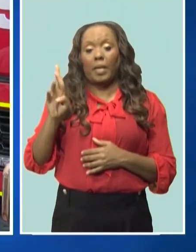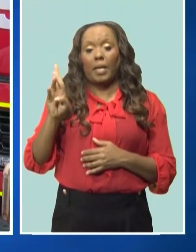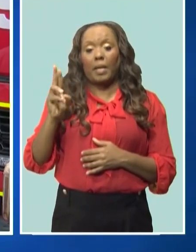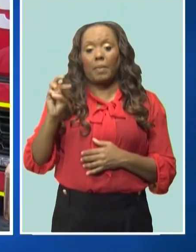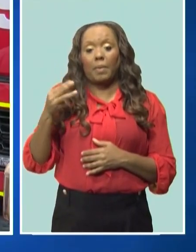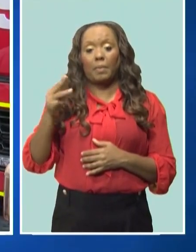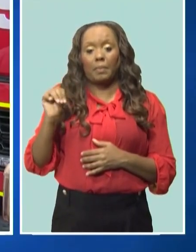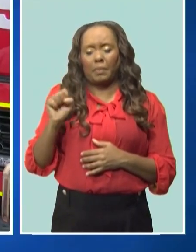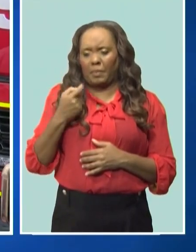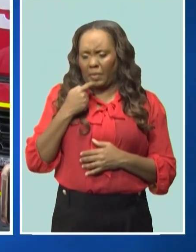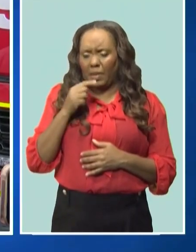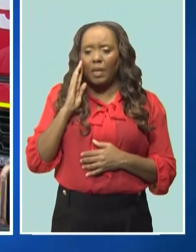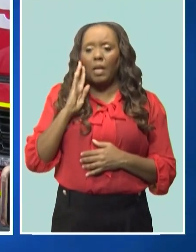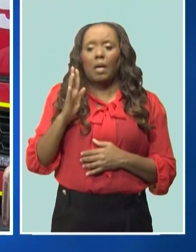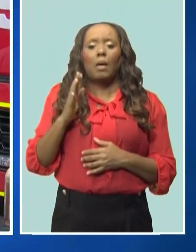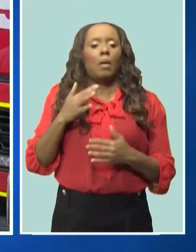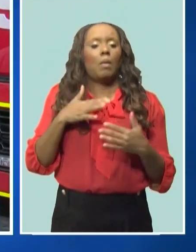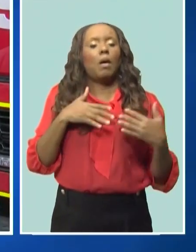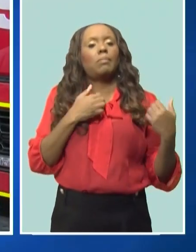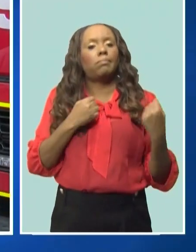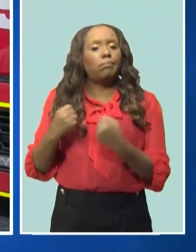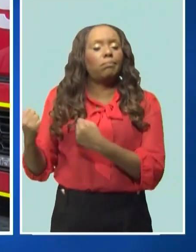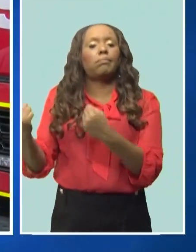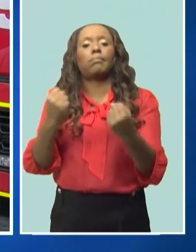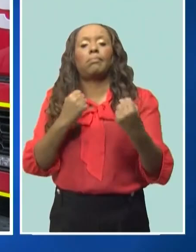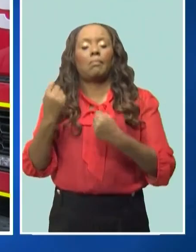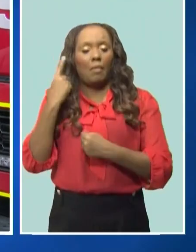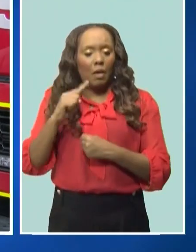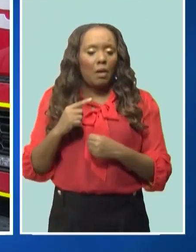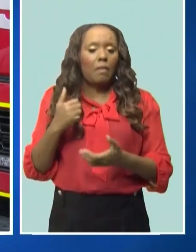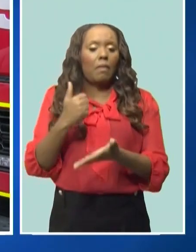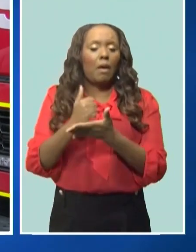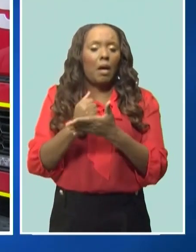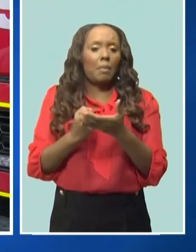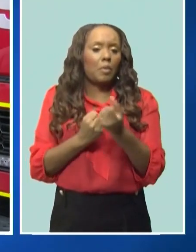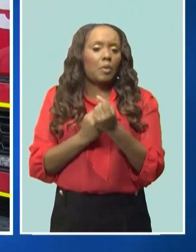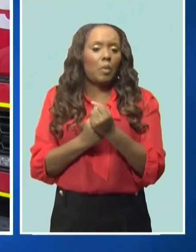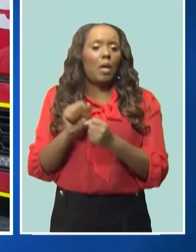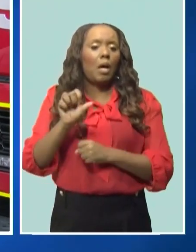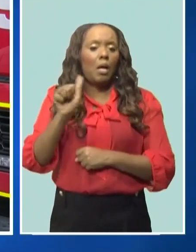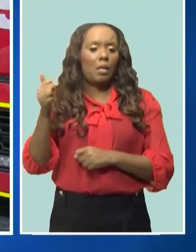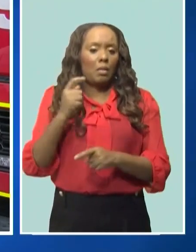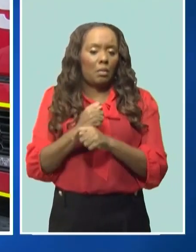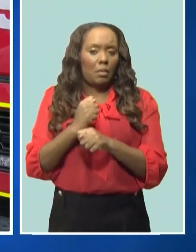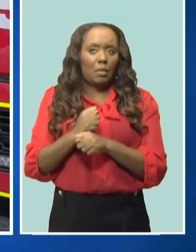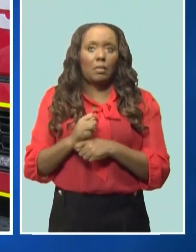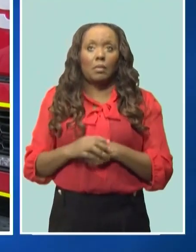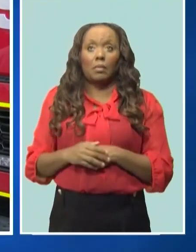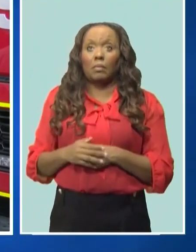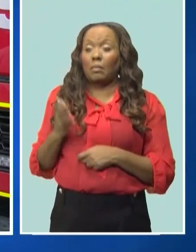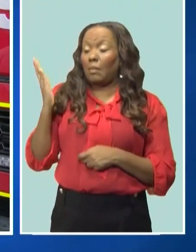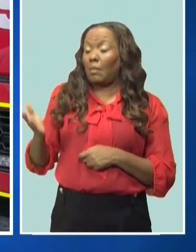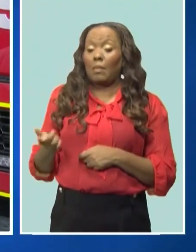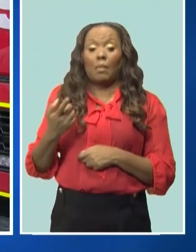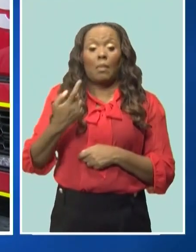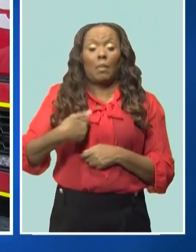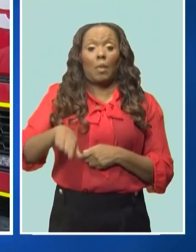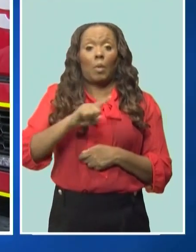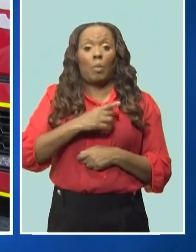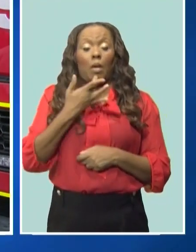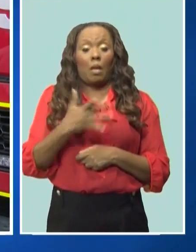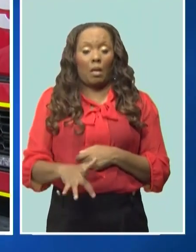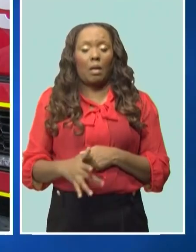possible to supplement the capacity. We have been lucky, I guess, in a way. When we lost the